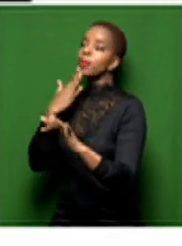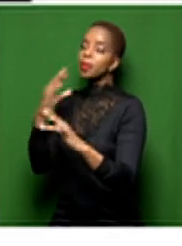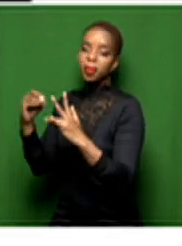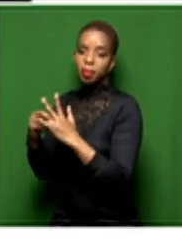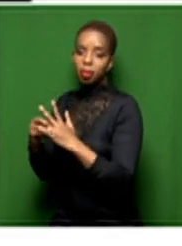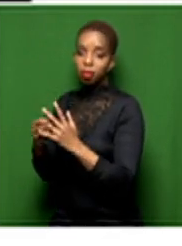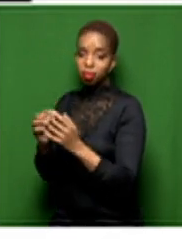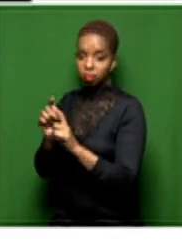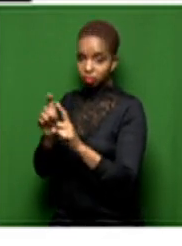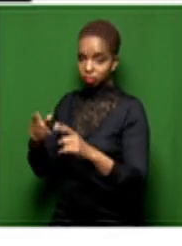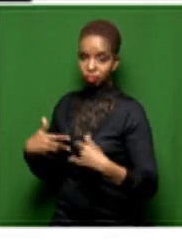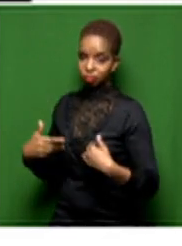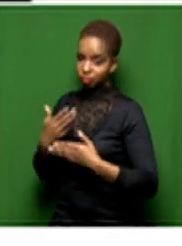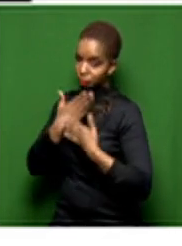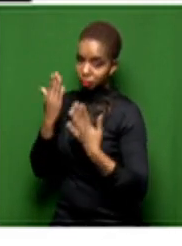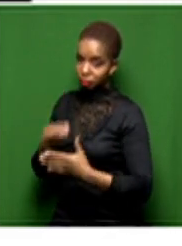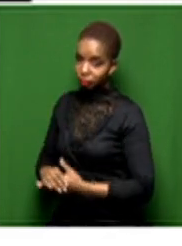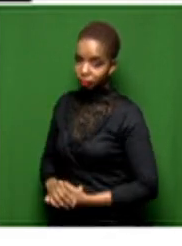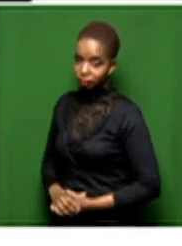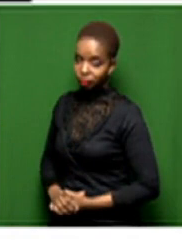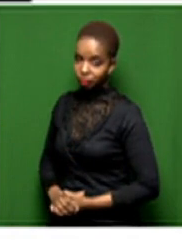you hearing you say that.